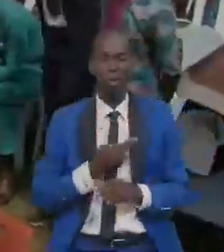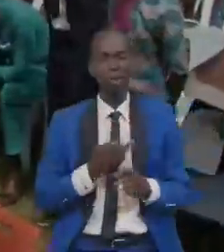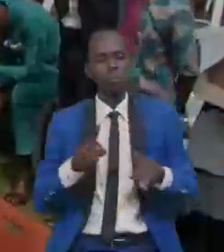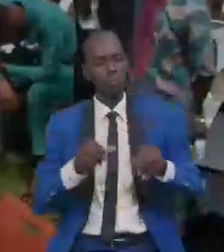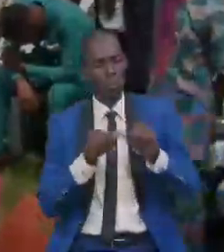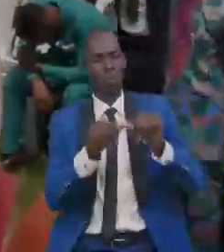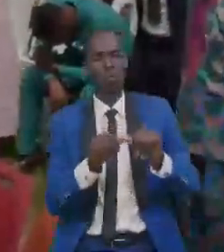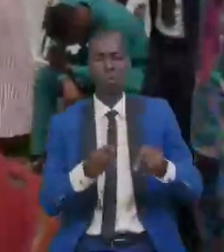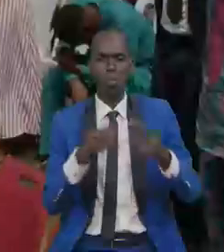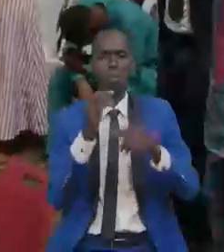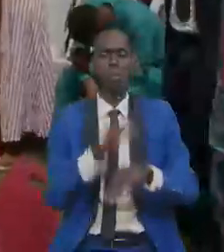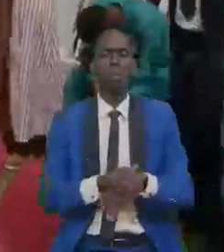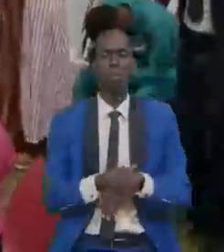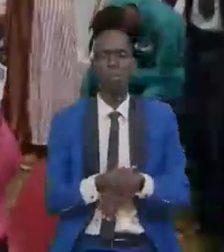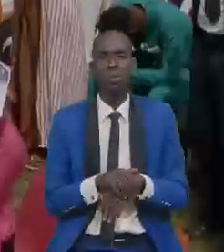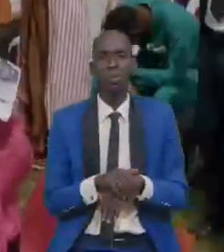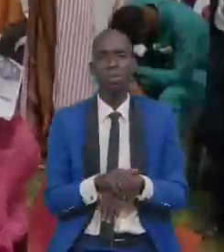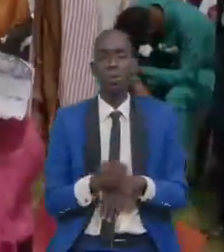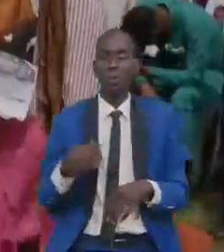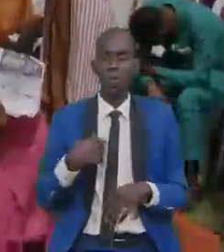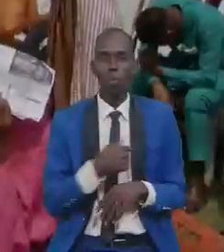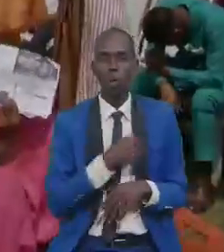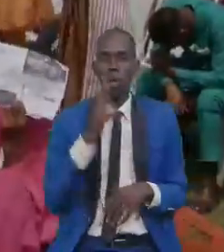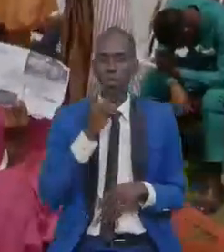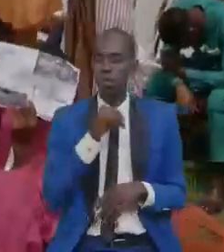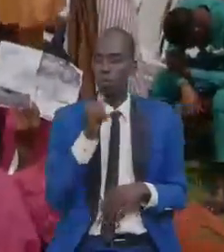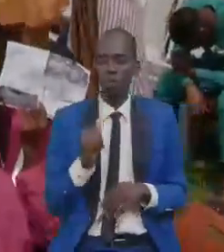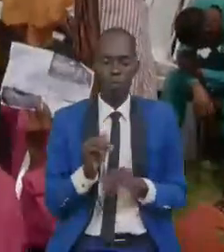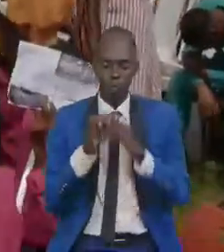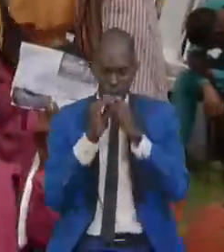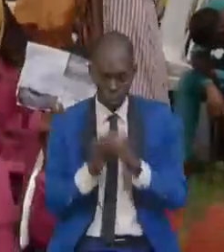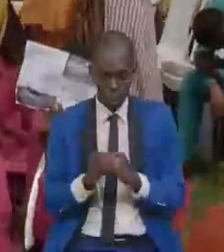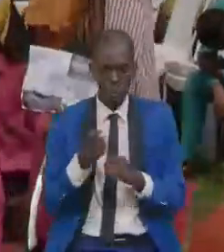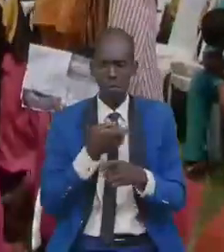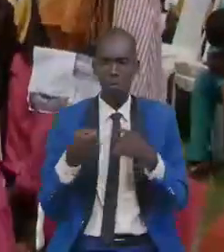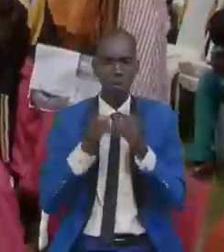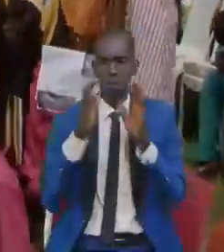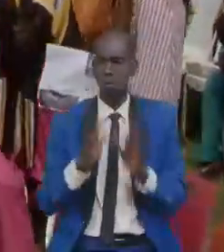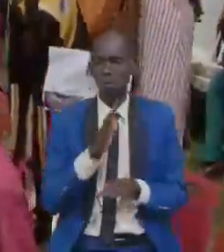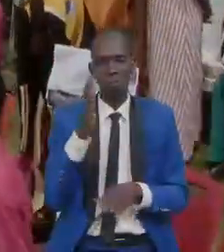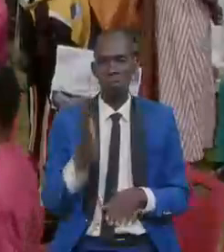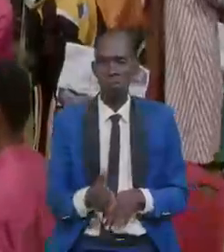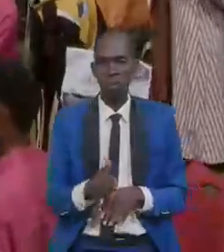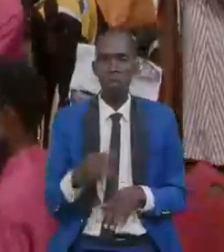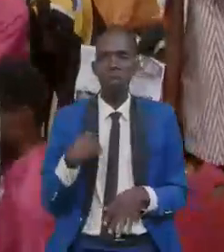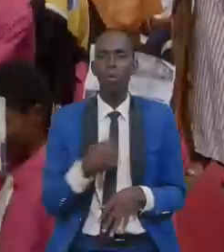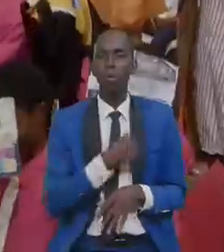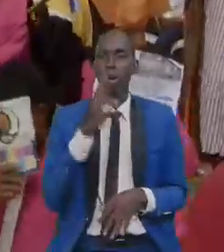ahead. We're not worshiping persecutors. We're not